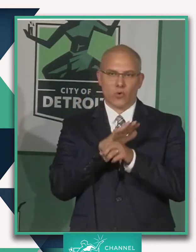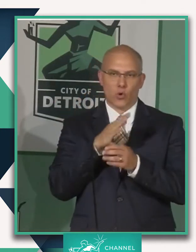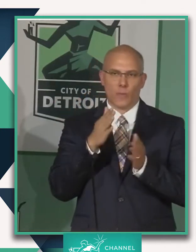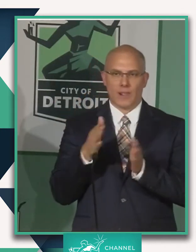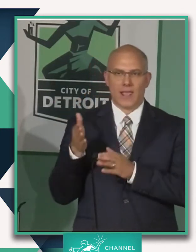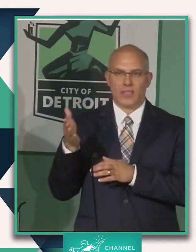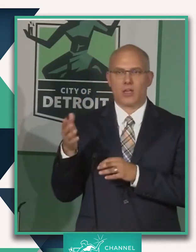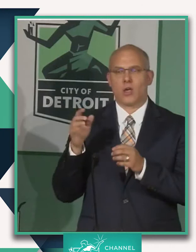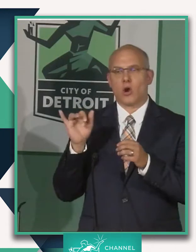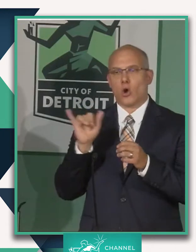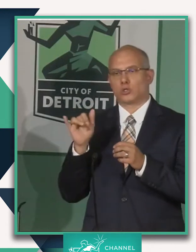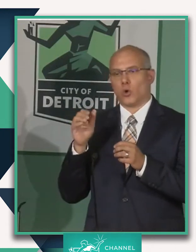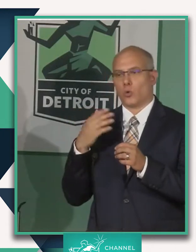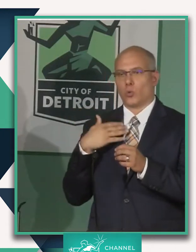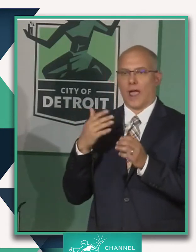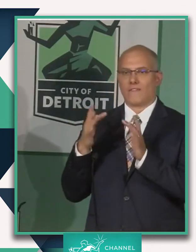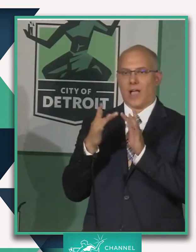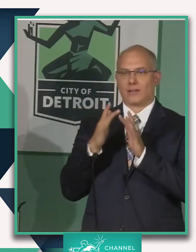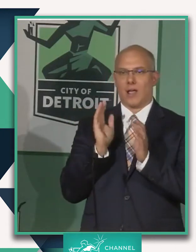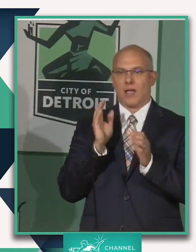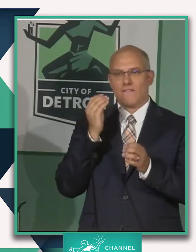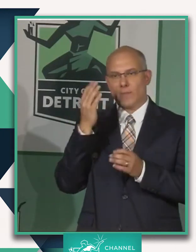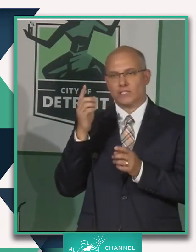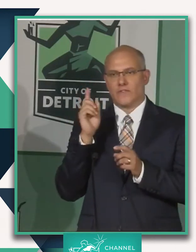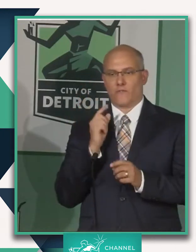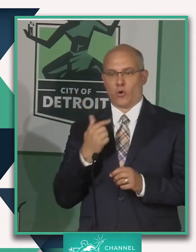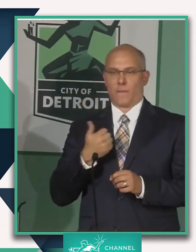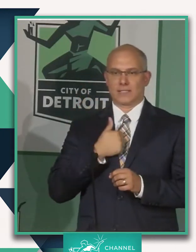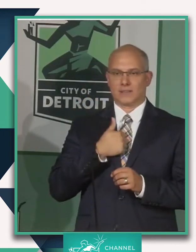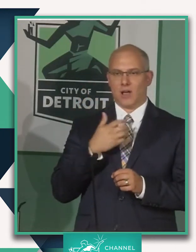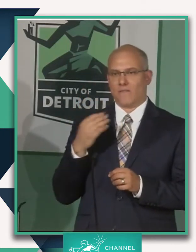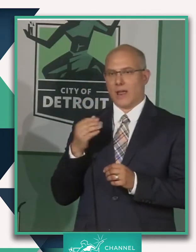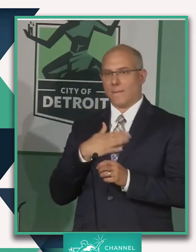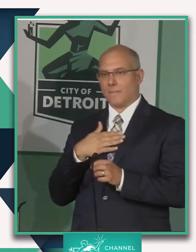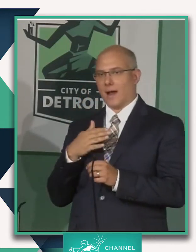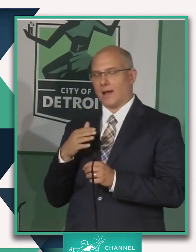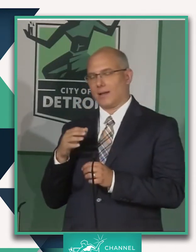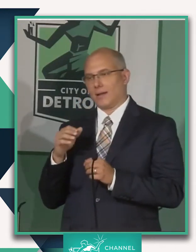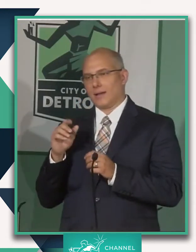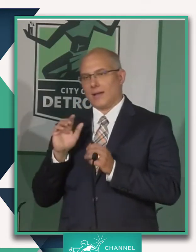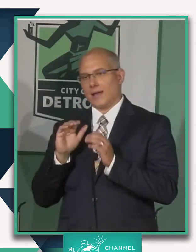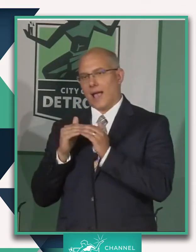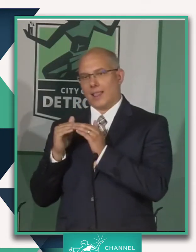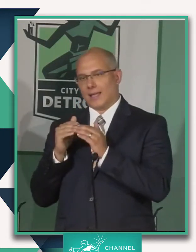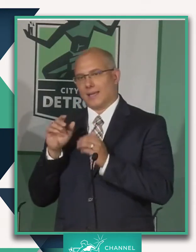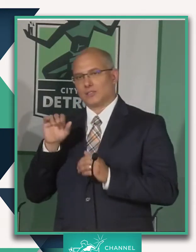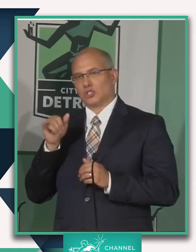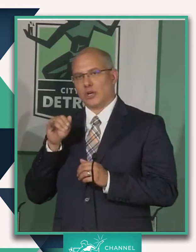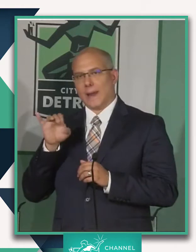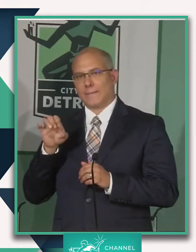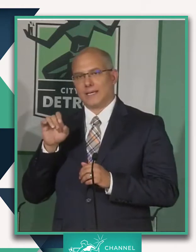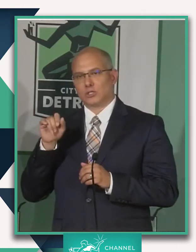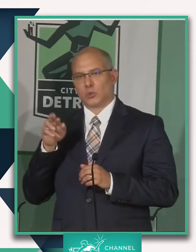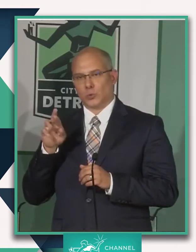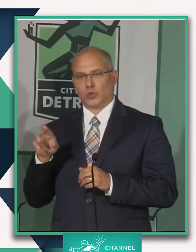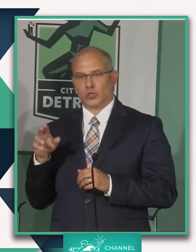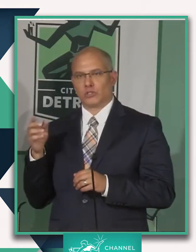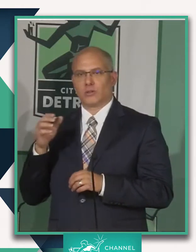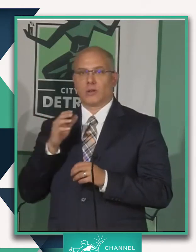www.detroitmi.gov/disability, to be able to look at our full plan. And we also have our contact information for myself and my